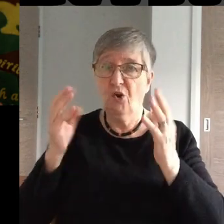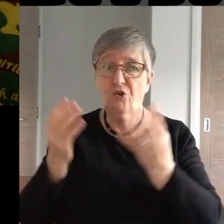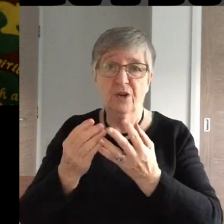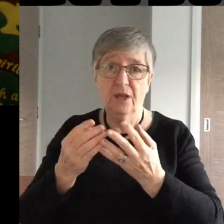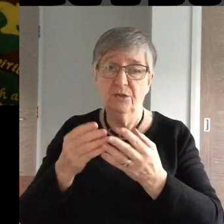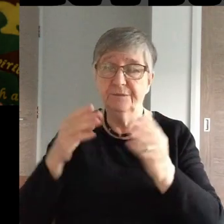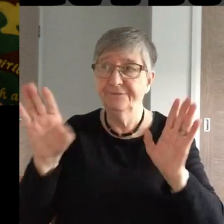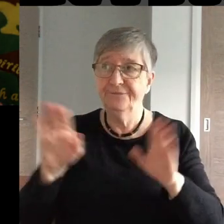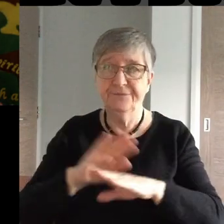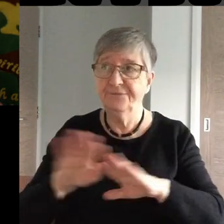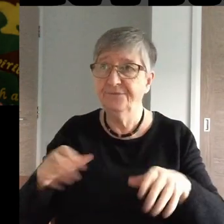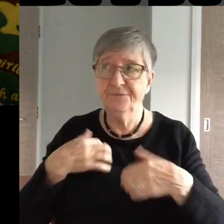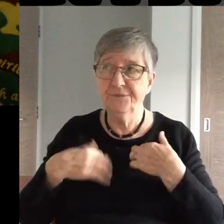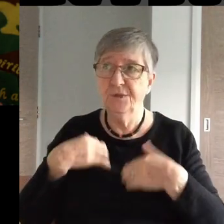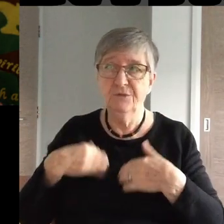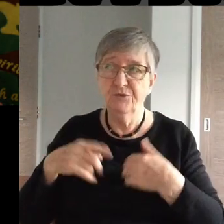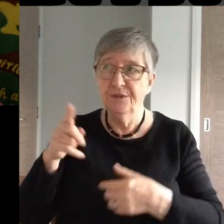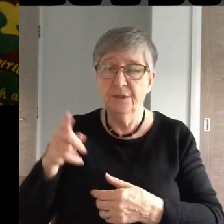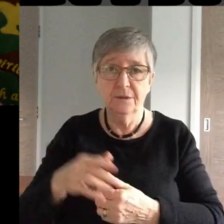congregation lost interest.